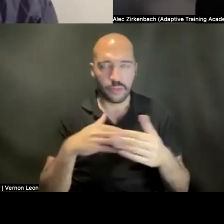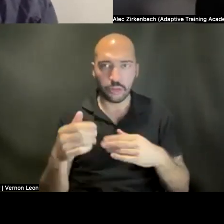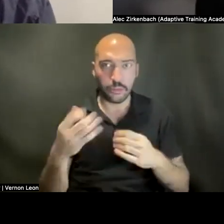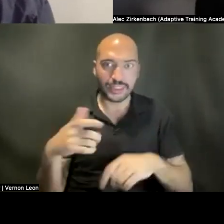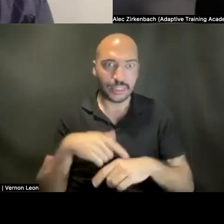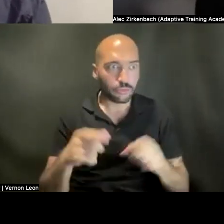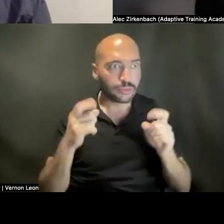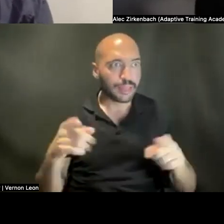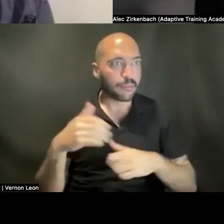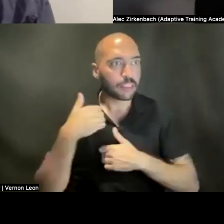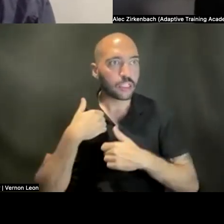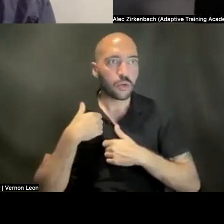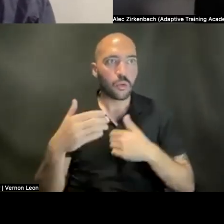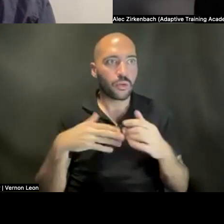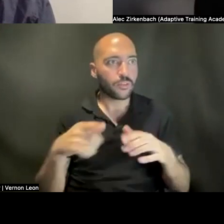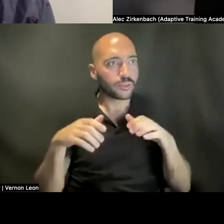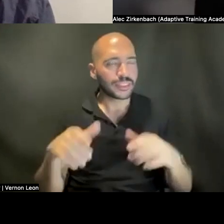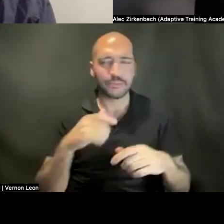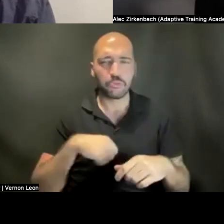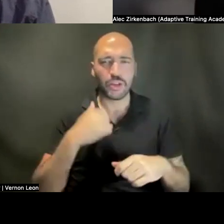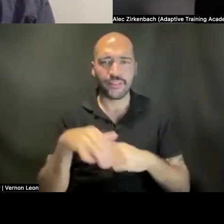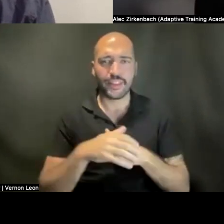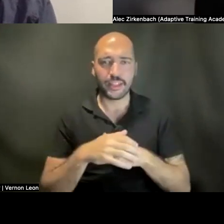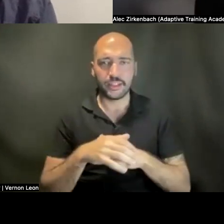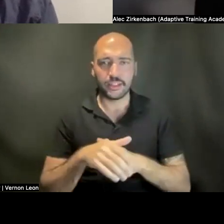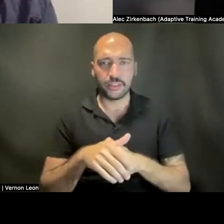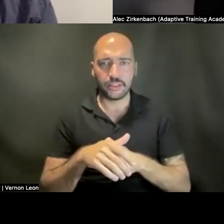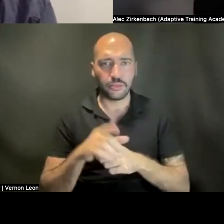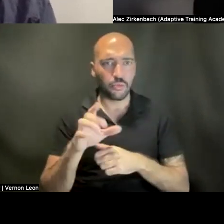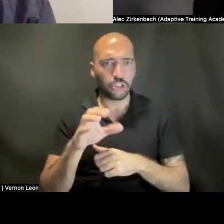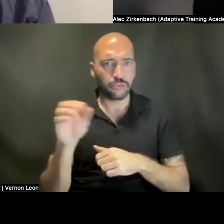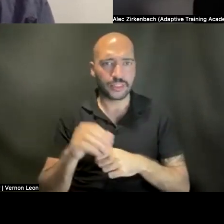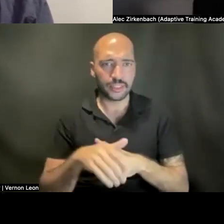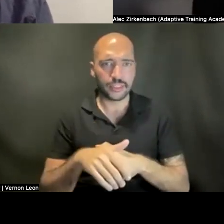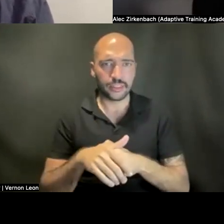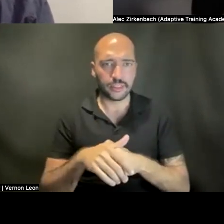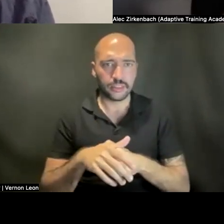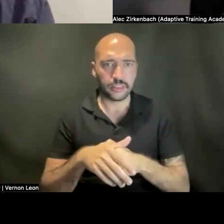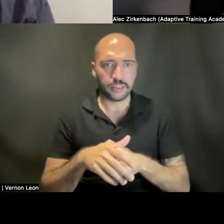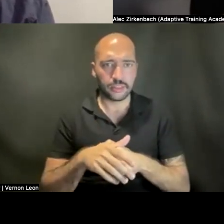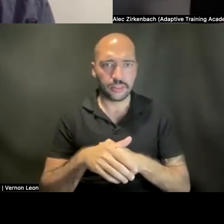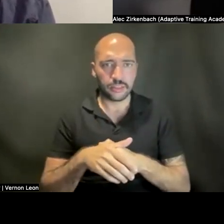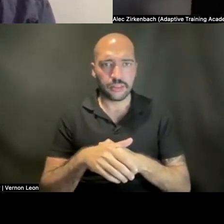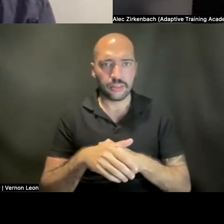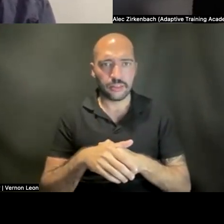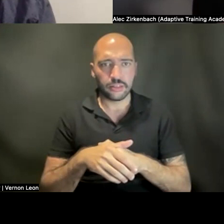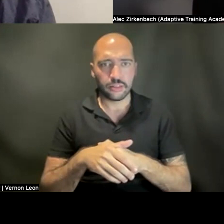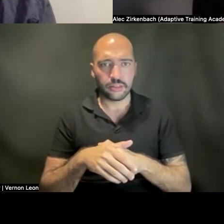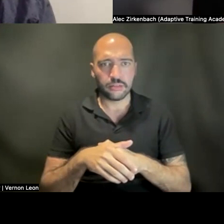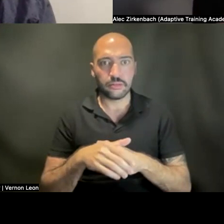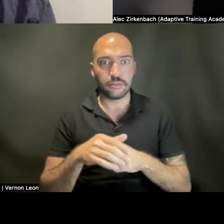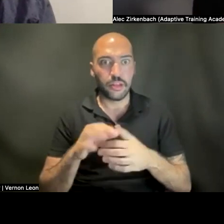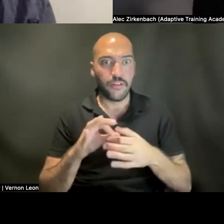what you actually did. So you should be proud of that, 100%. As far as embracing the